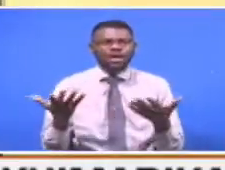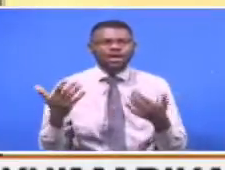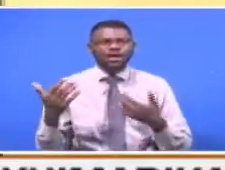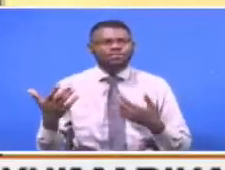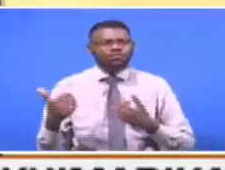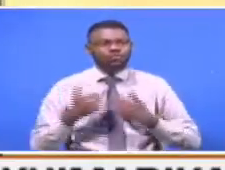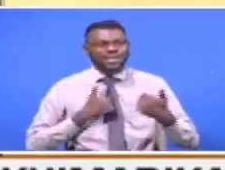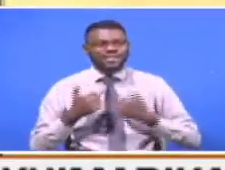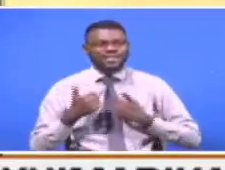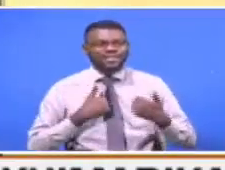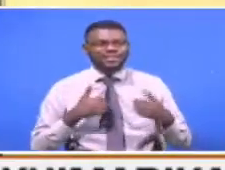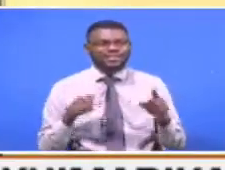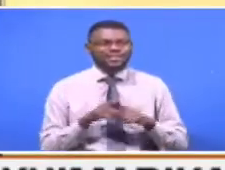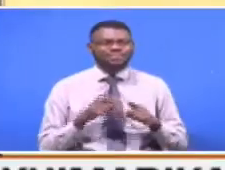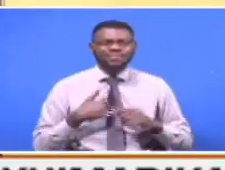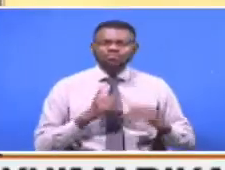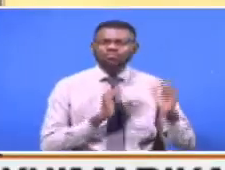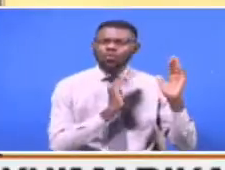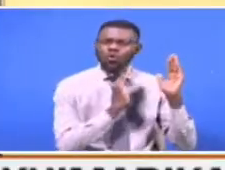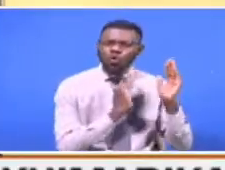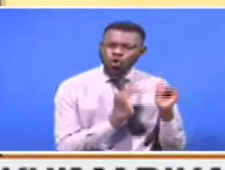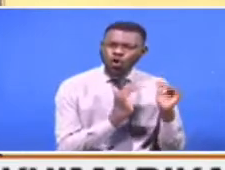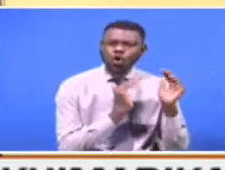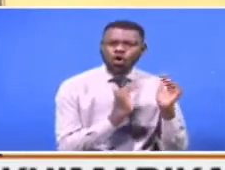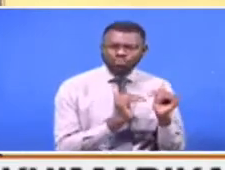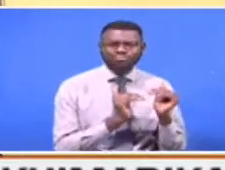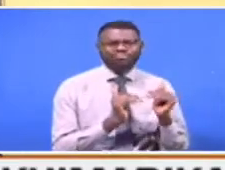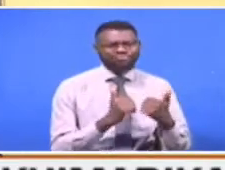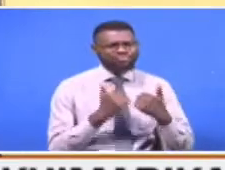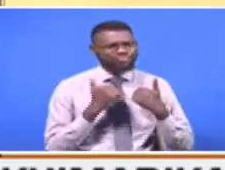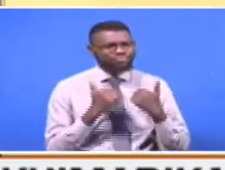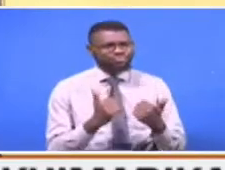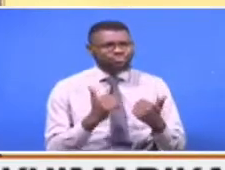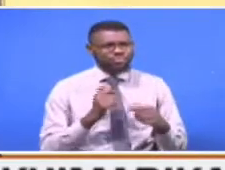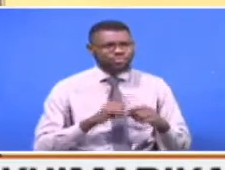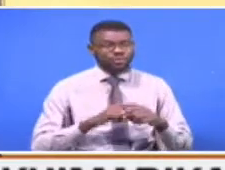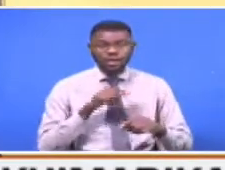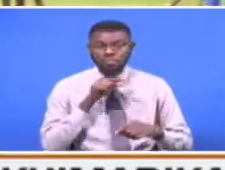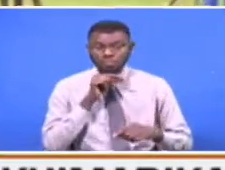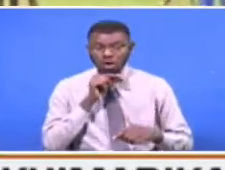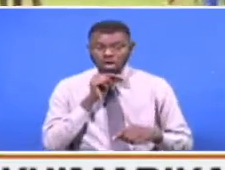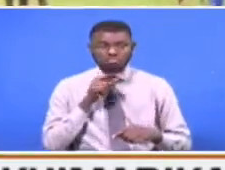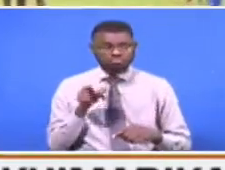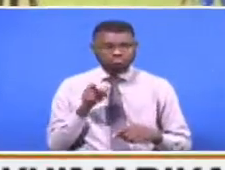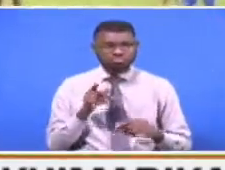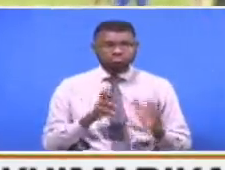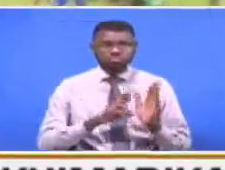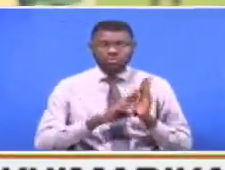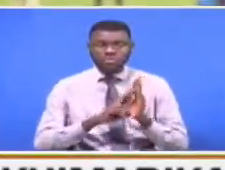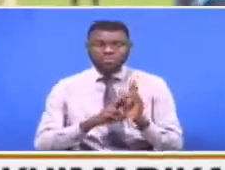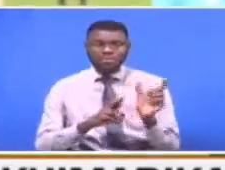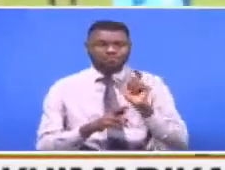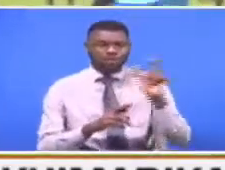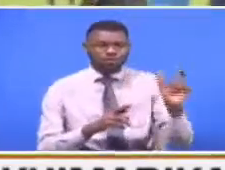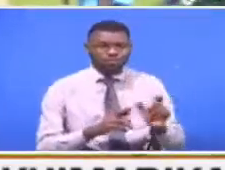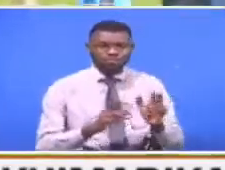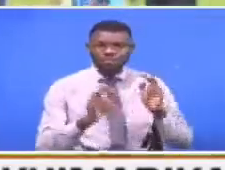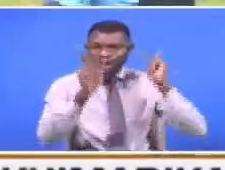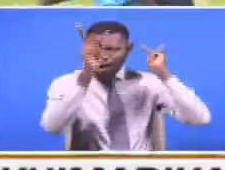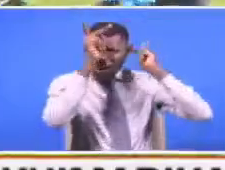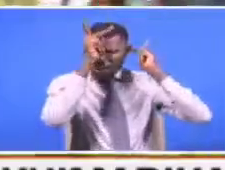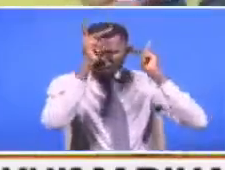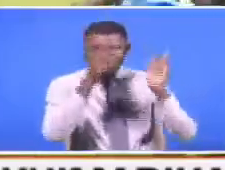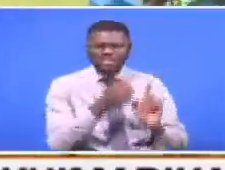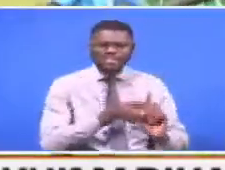I am very hopeful that as the boys represent the region in Kakamega, they will put up a spirited